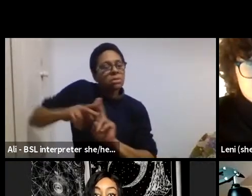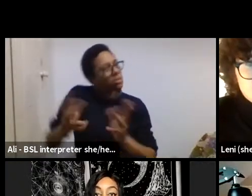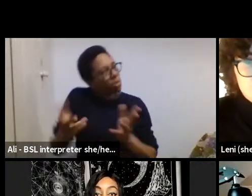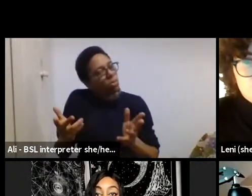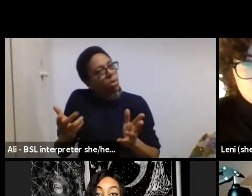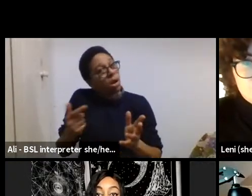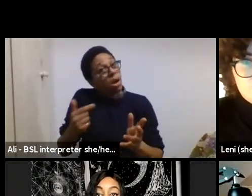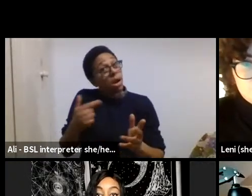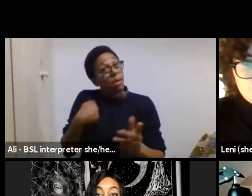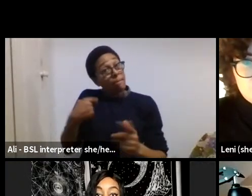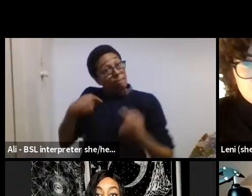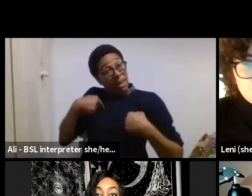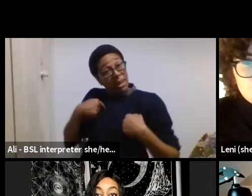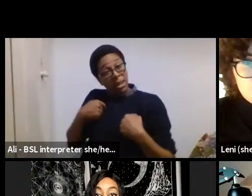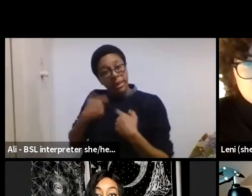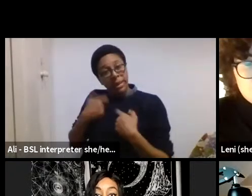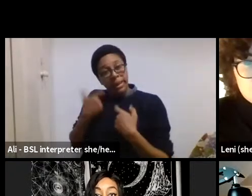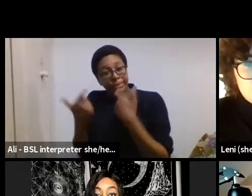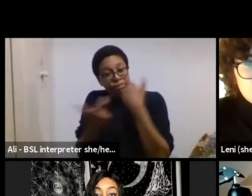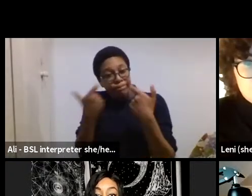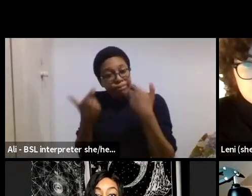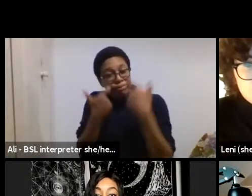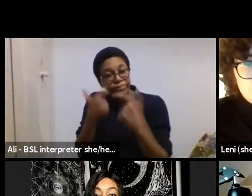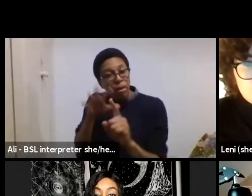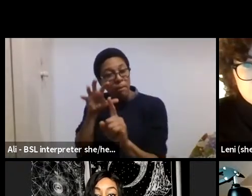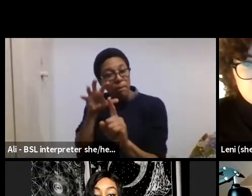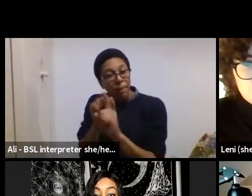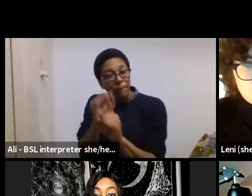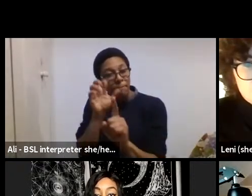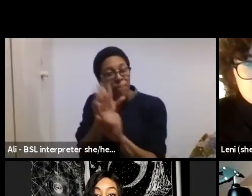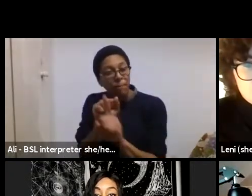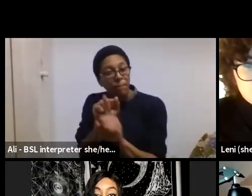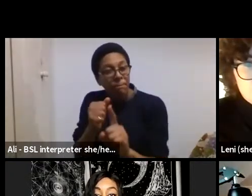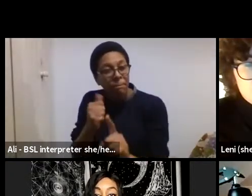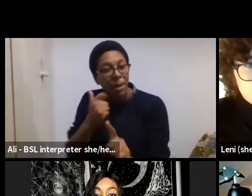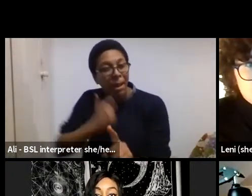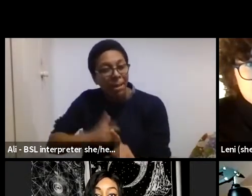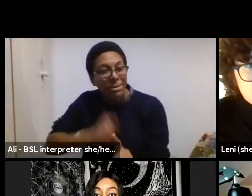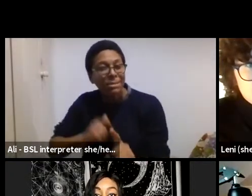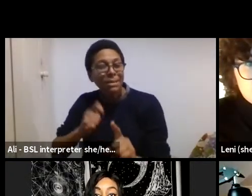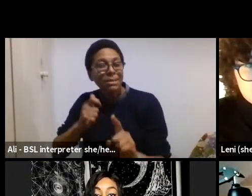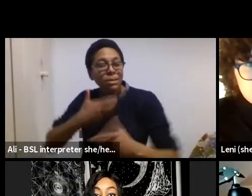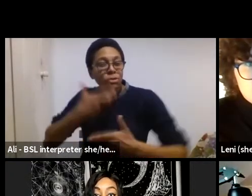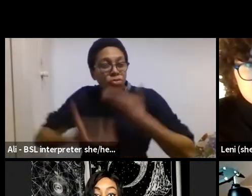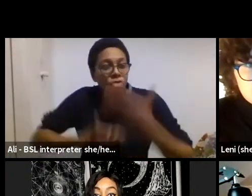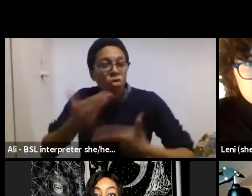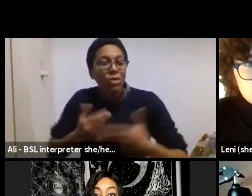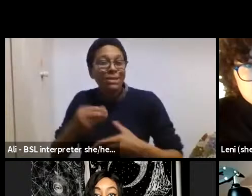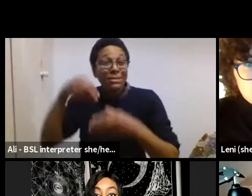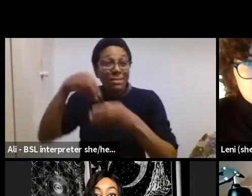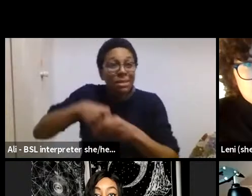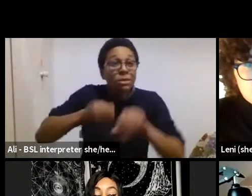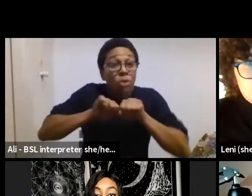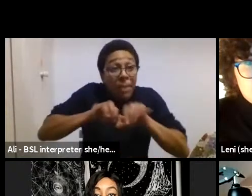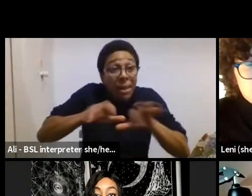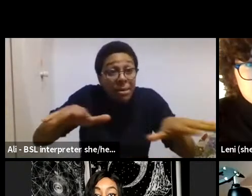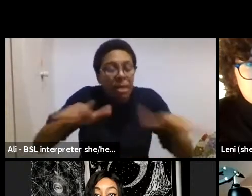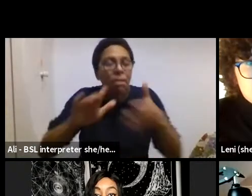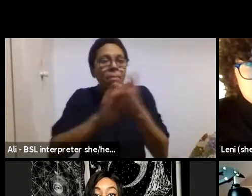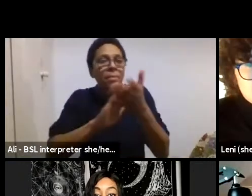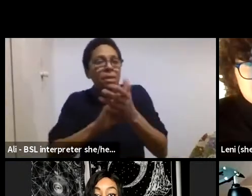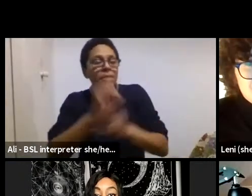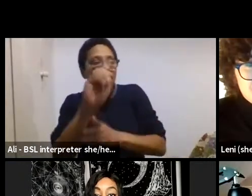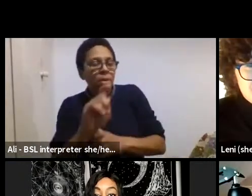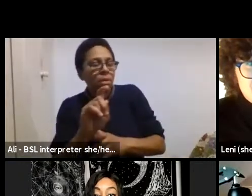media or with activists who are very prevalent in the media and all this sort of thing is incredibly important, because it gives people language and understanding, and I am